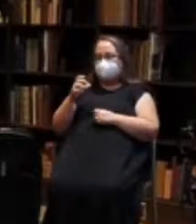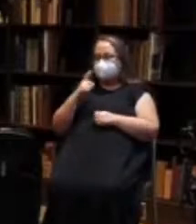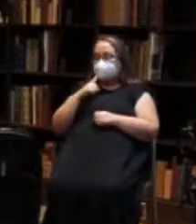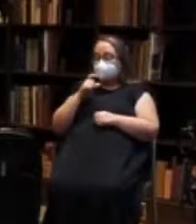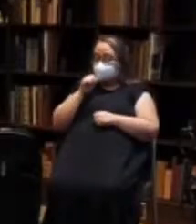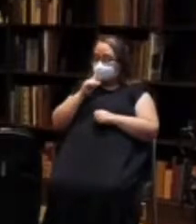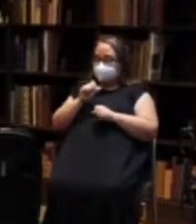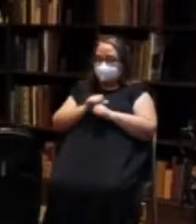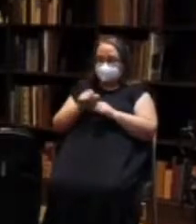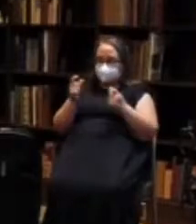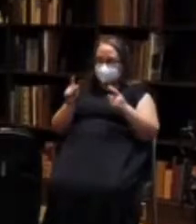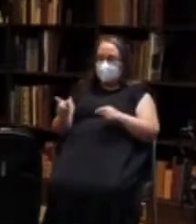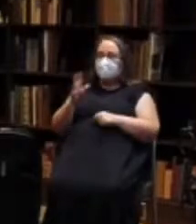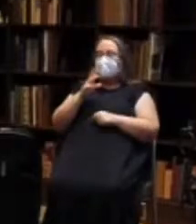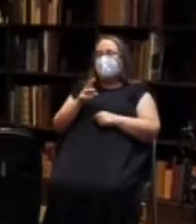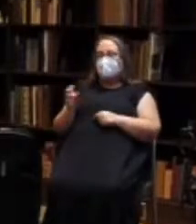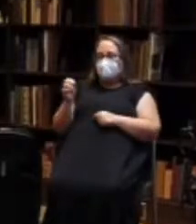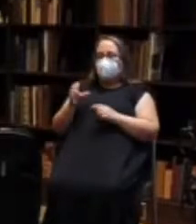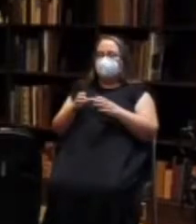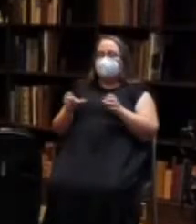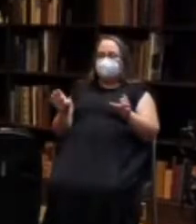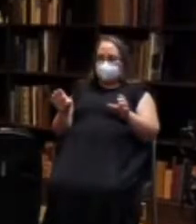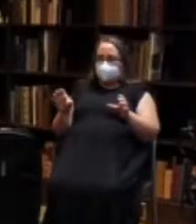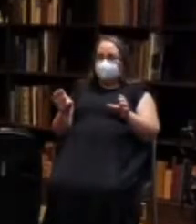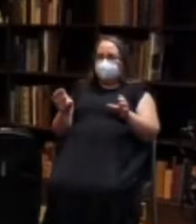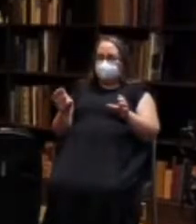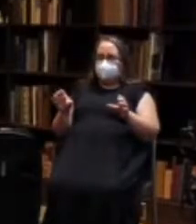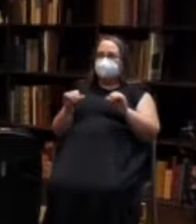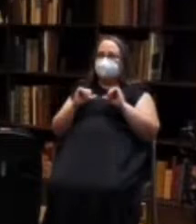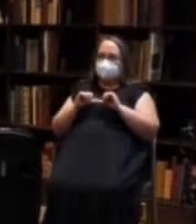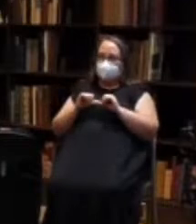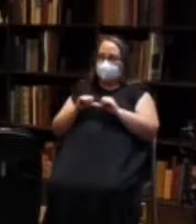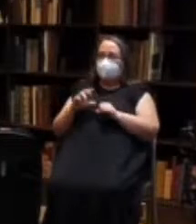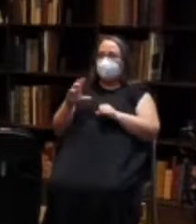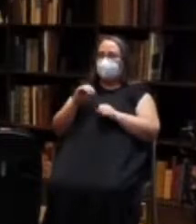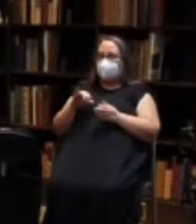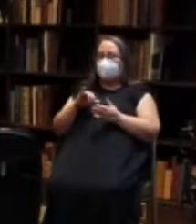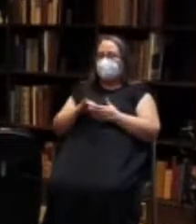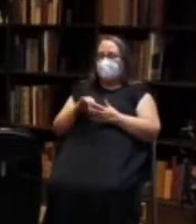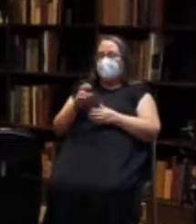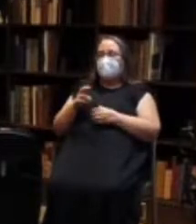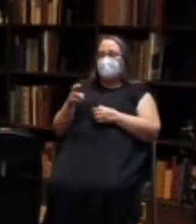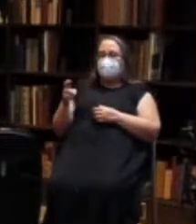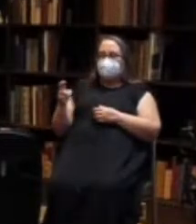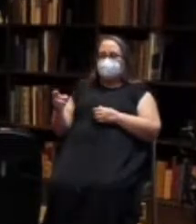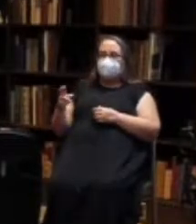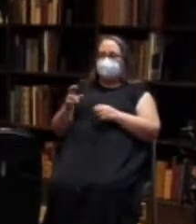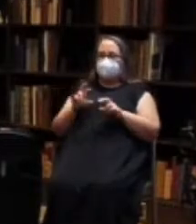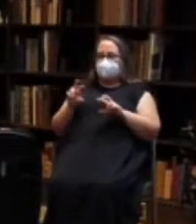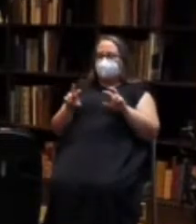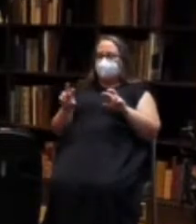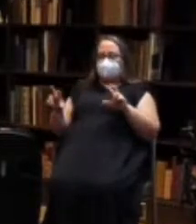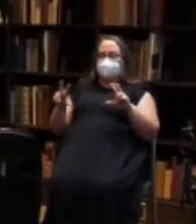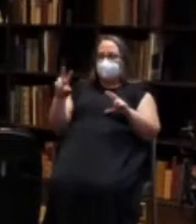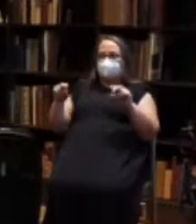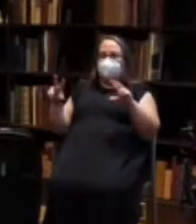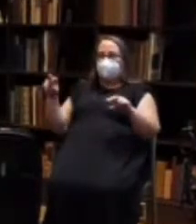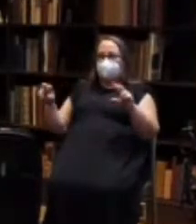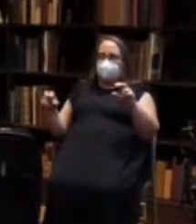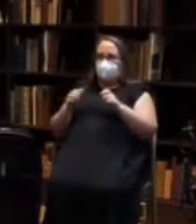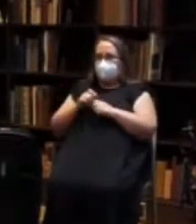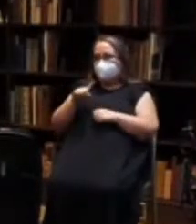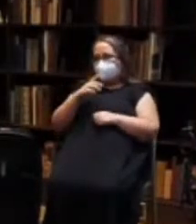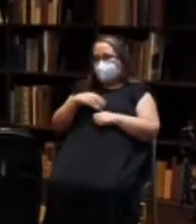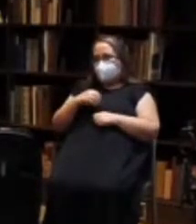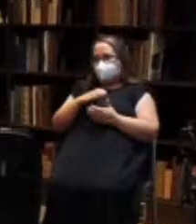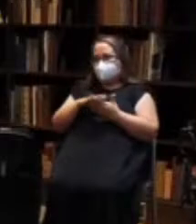had not happened at all. And in fact, segregation continued, and that resources were being distributed unequally between